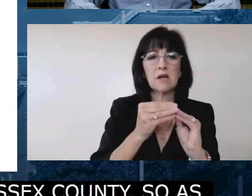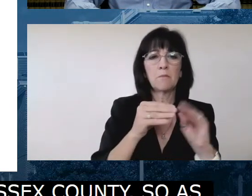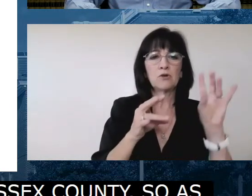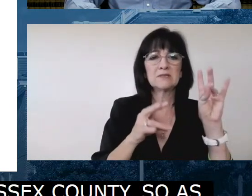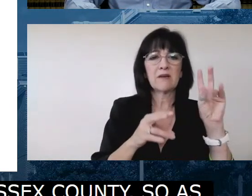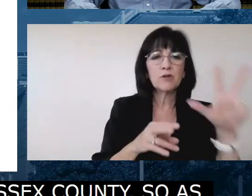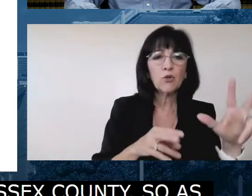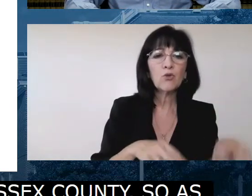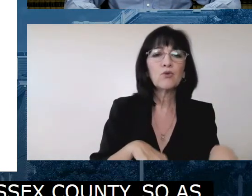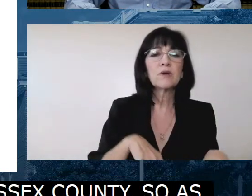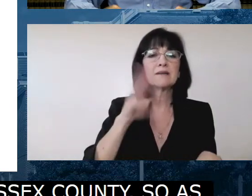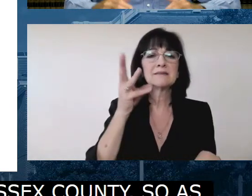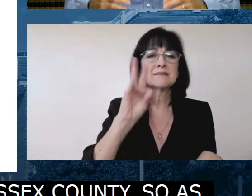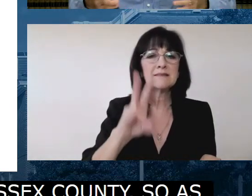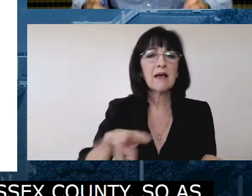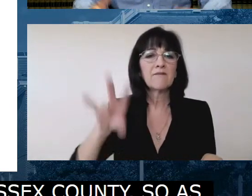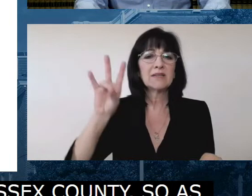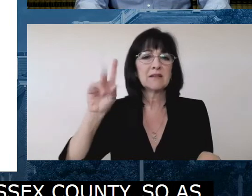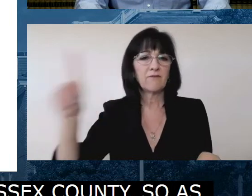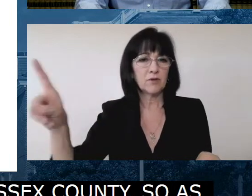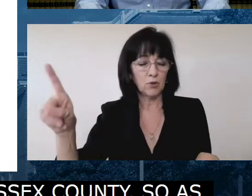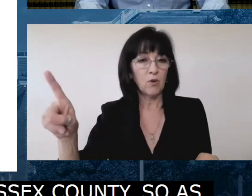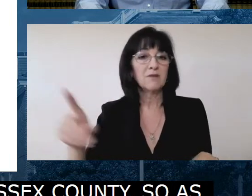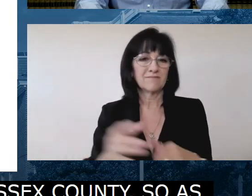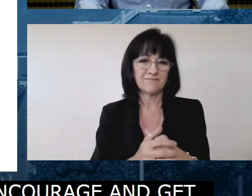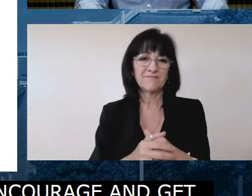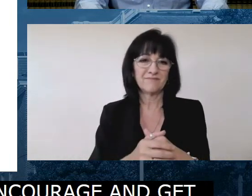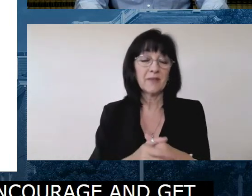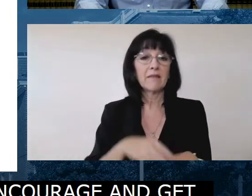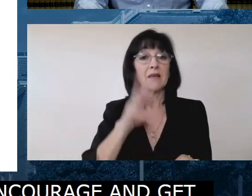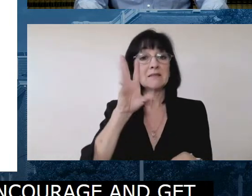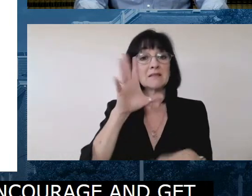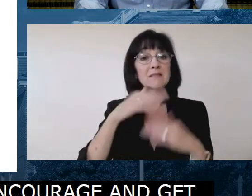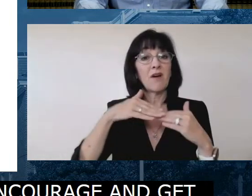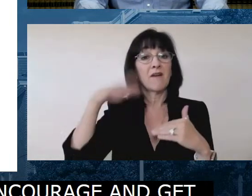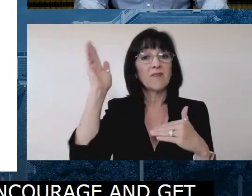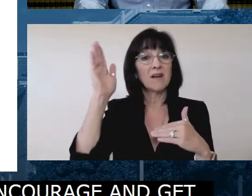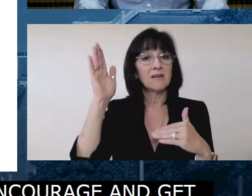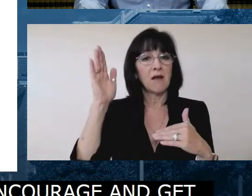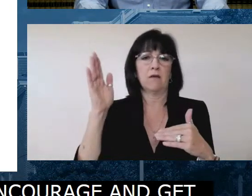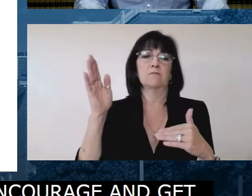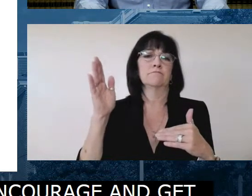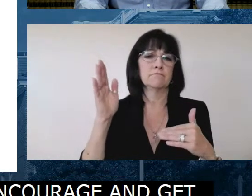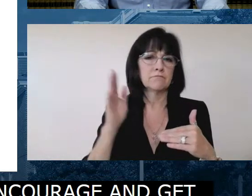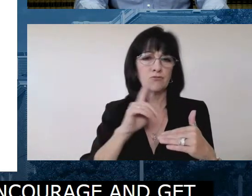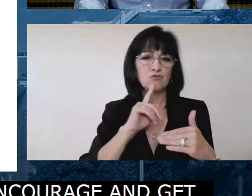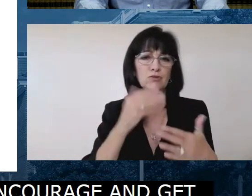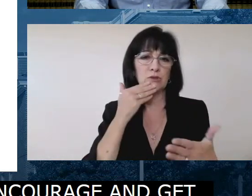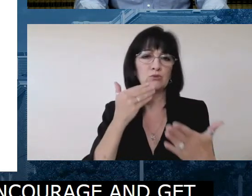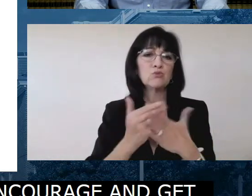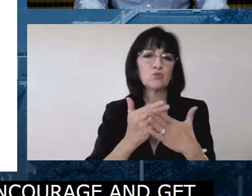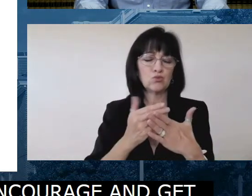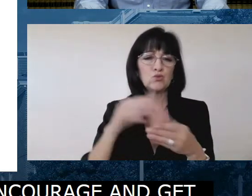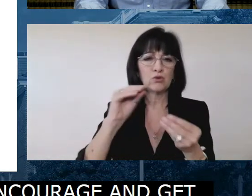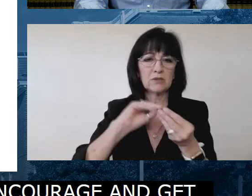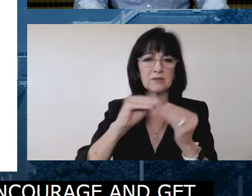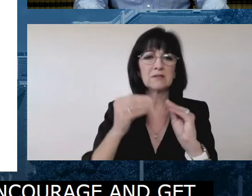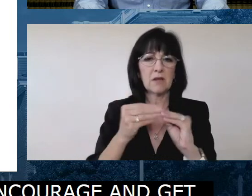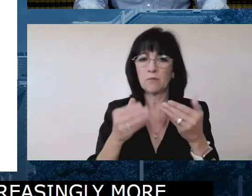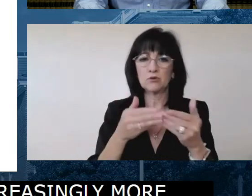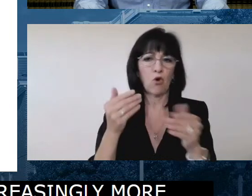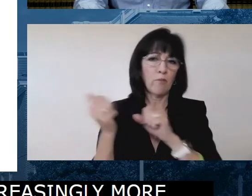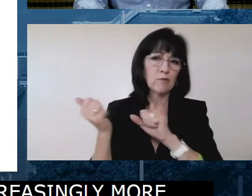young adult population, which are increasingly more vulnerable to the Delta variant, spreading it